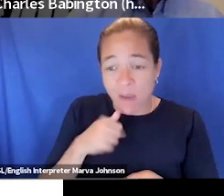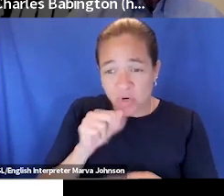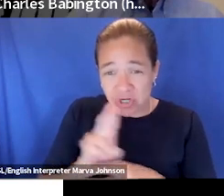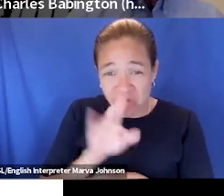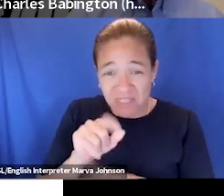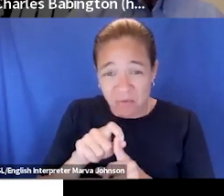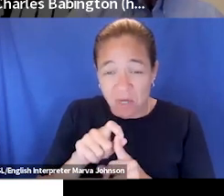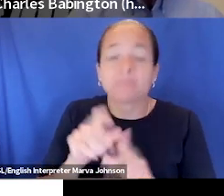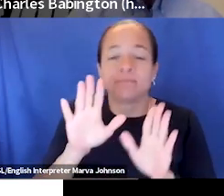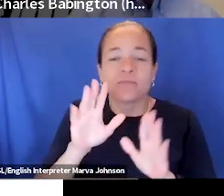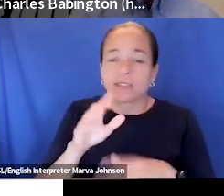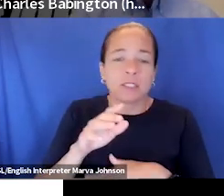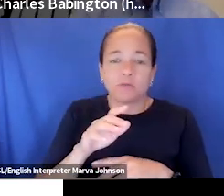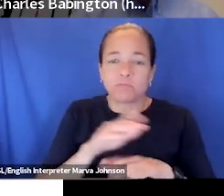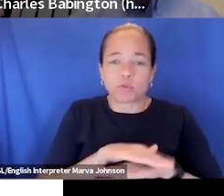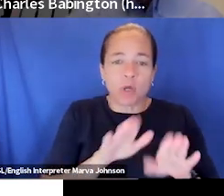way.